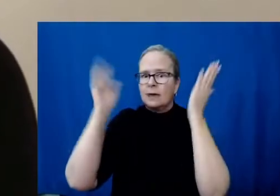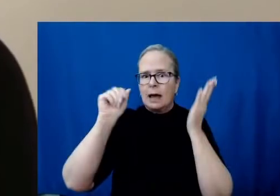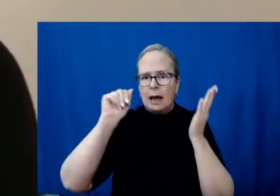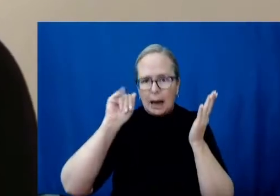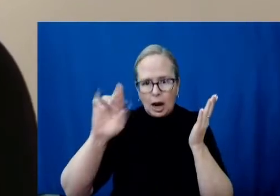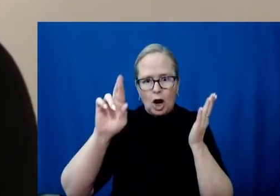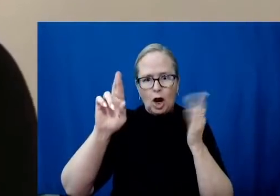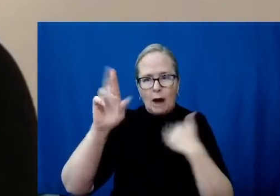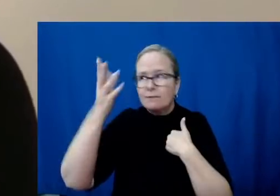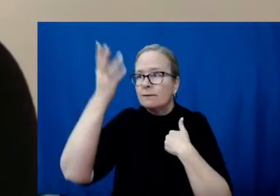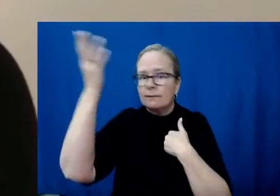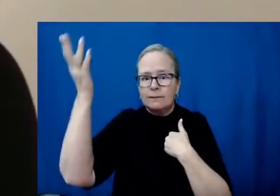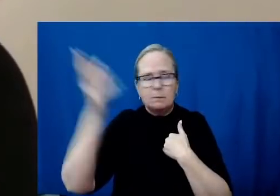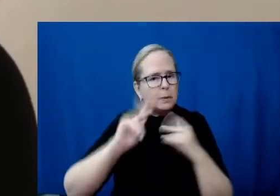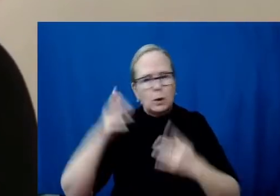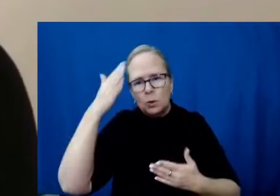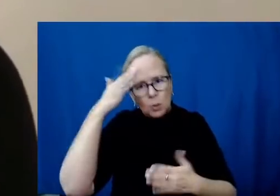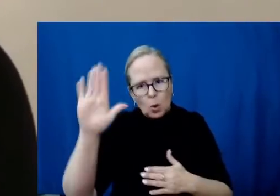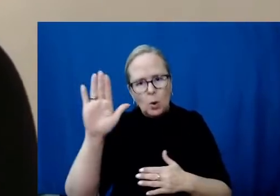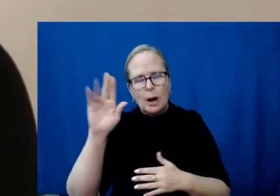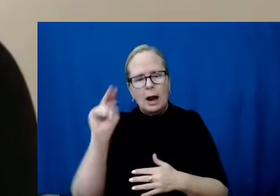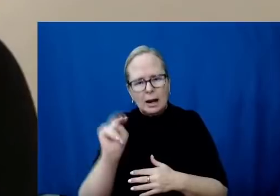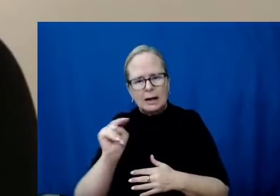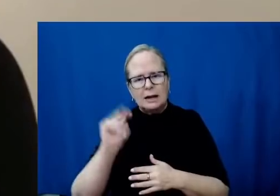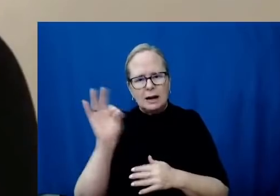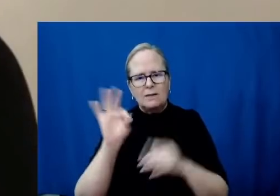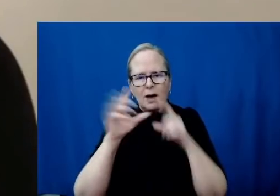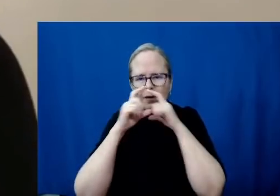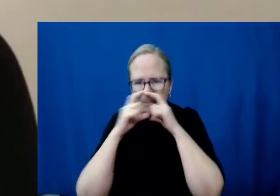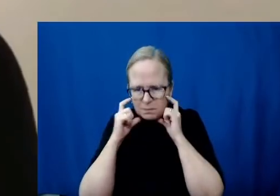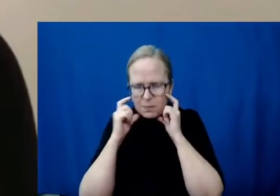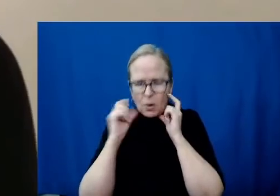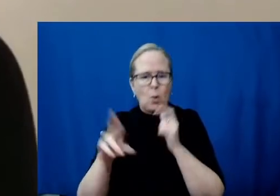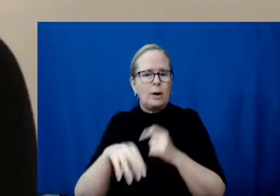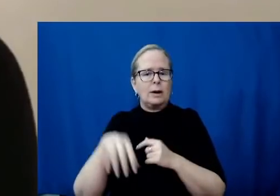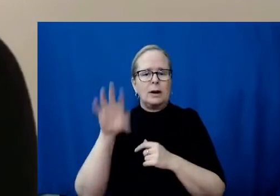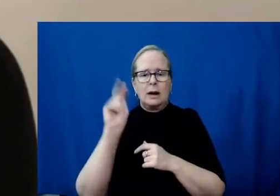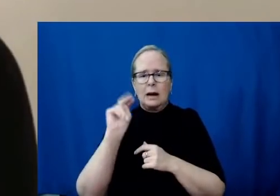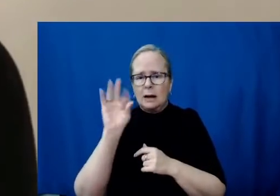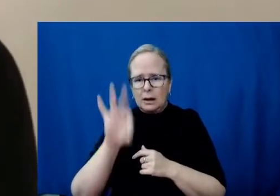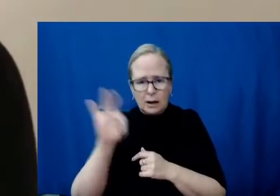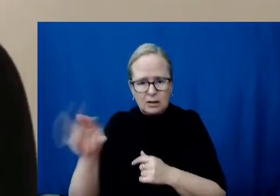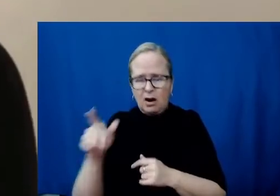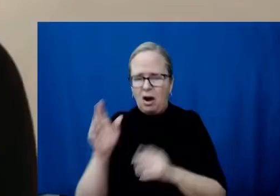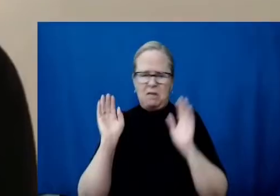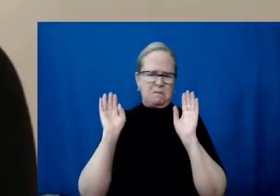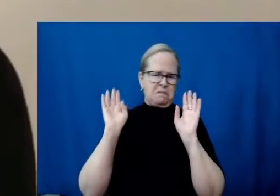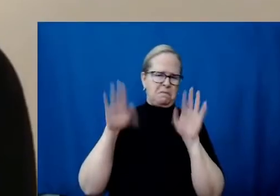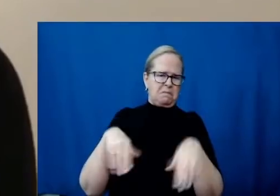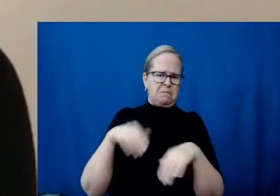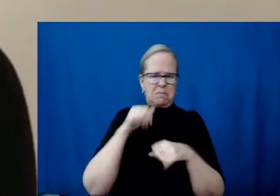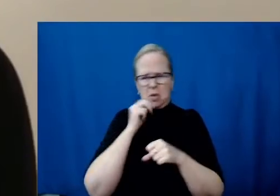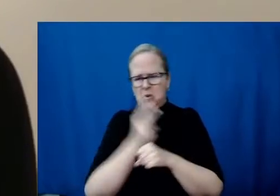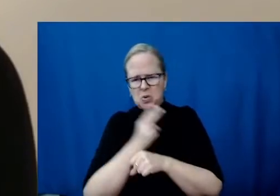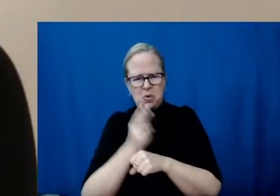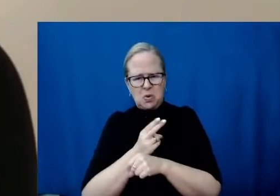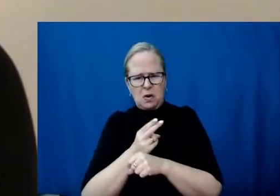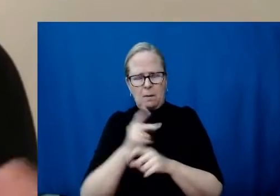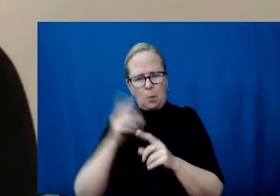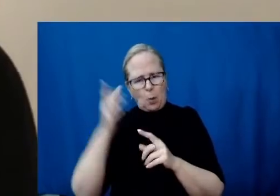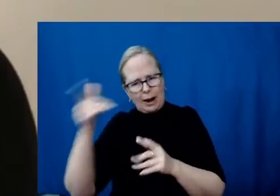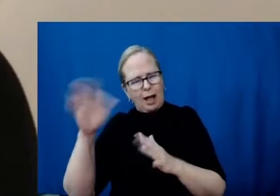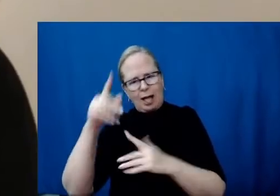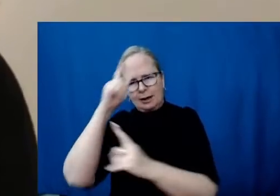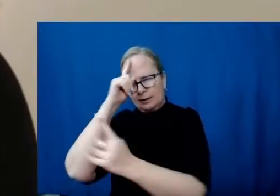like N95 or N99 masks. And they don't wear them because they don't know how important it is.